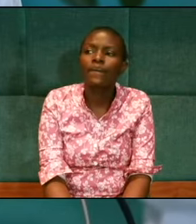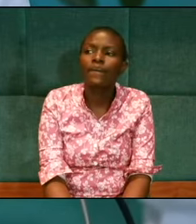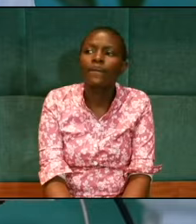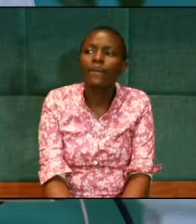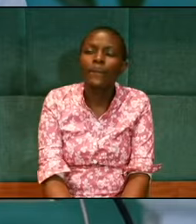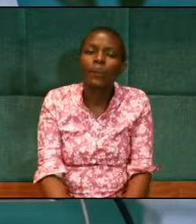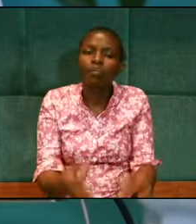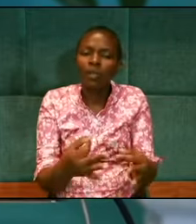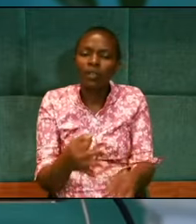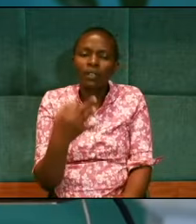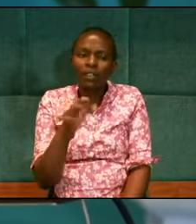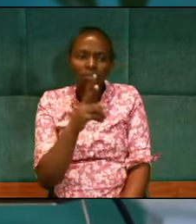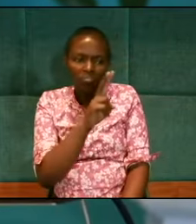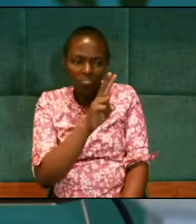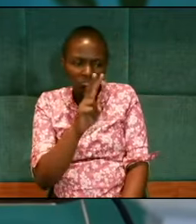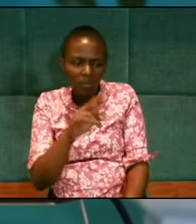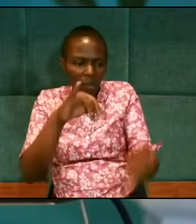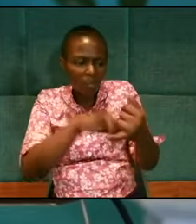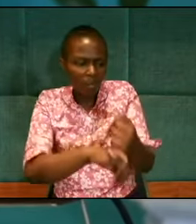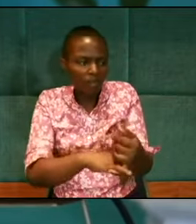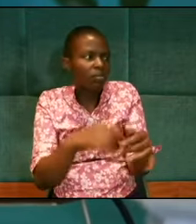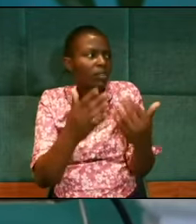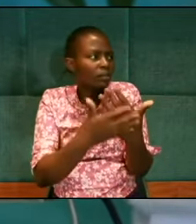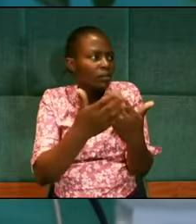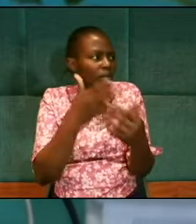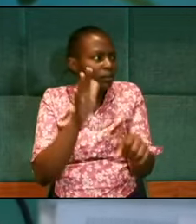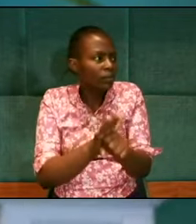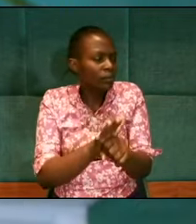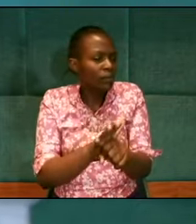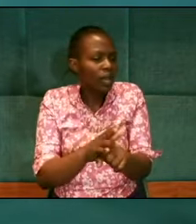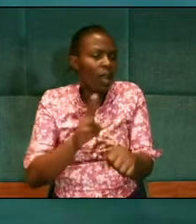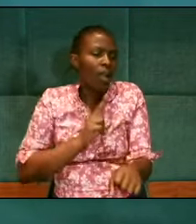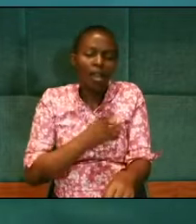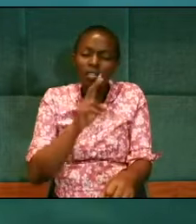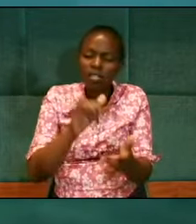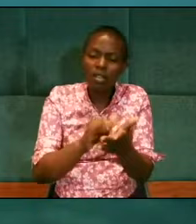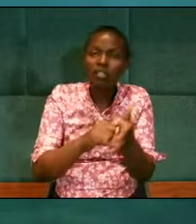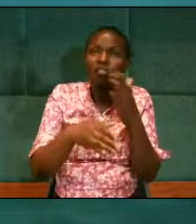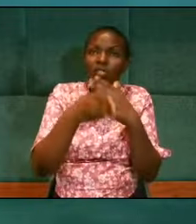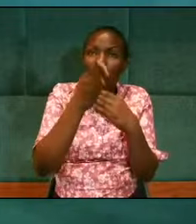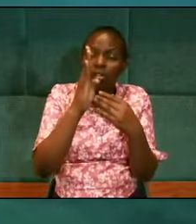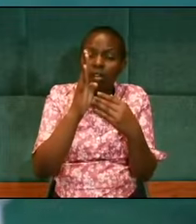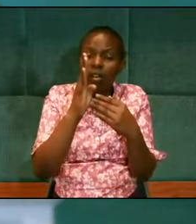If you watch marriage very carefully, God is the active participant in every Christian marriage.